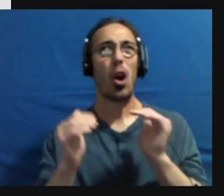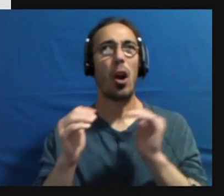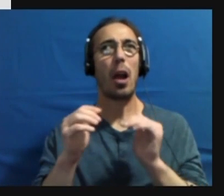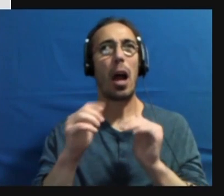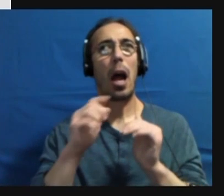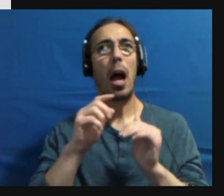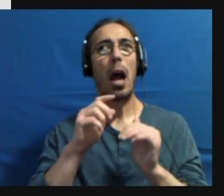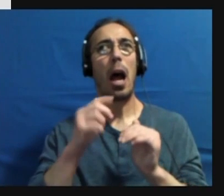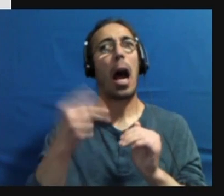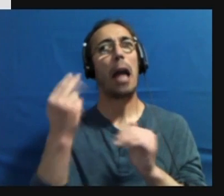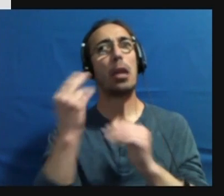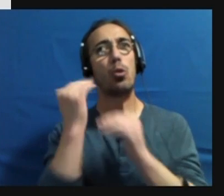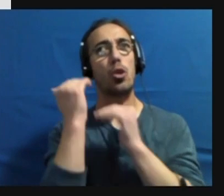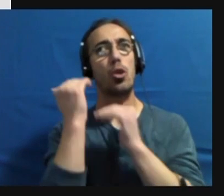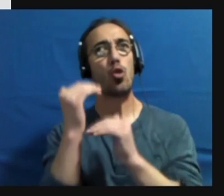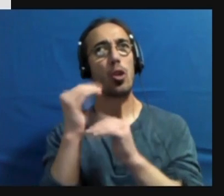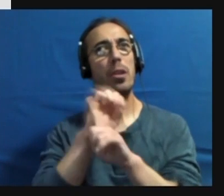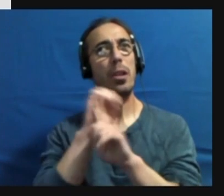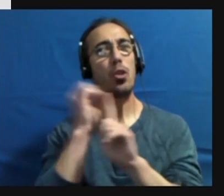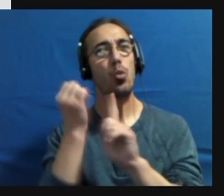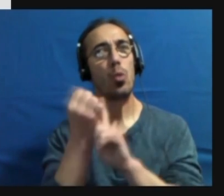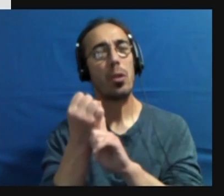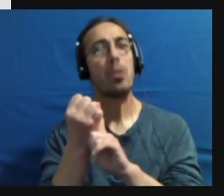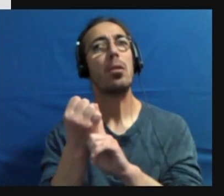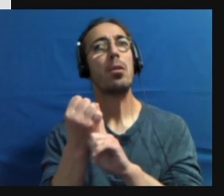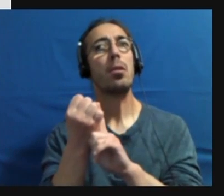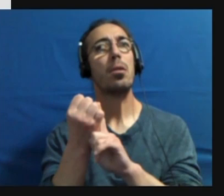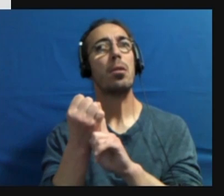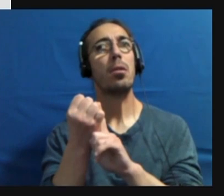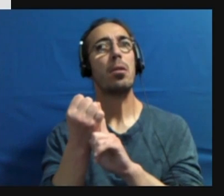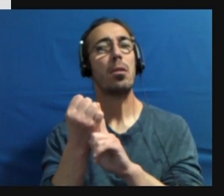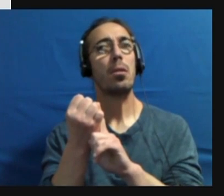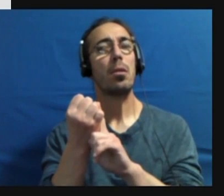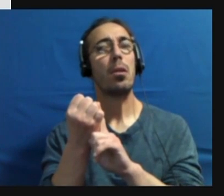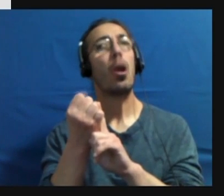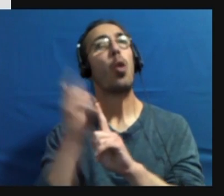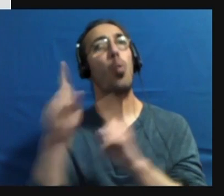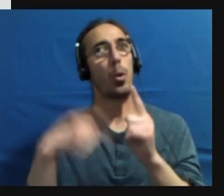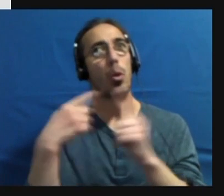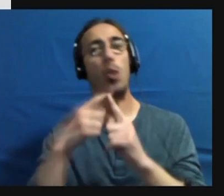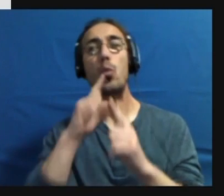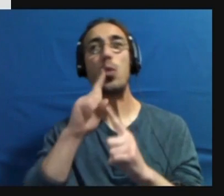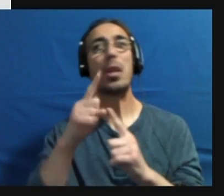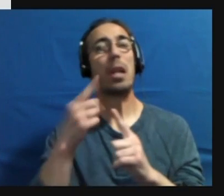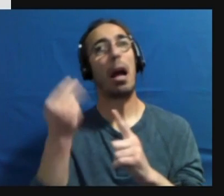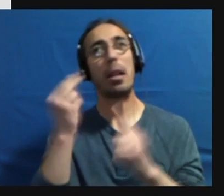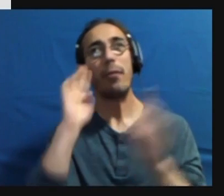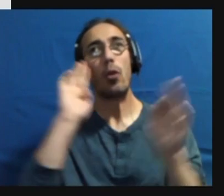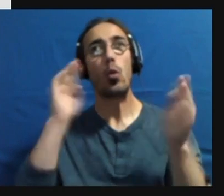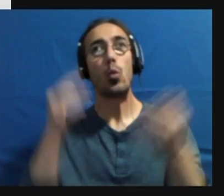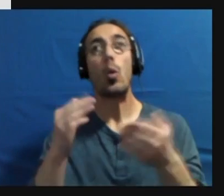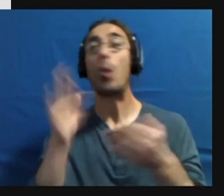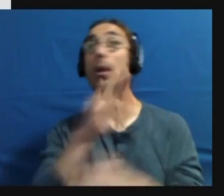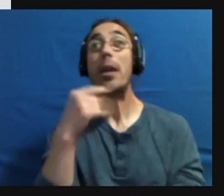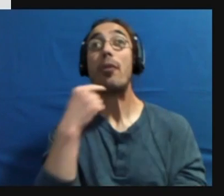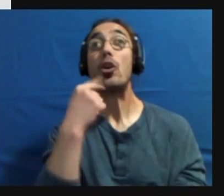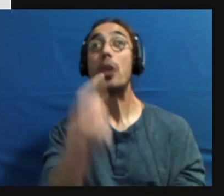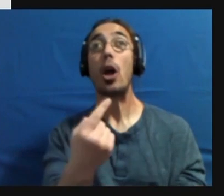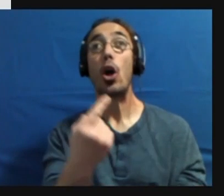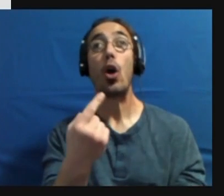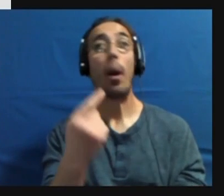and fixated interests that are abnormal in intensity or focus, which we would never ever say to somebody with a